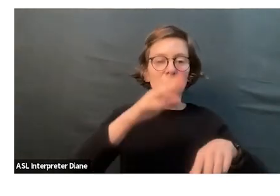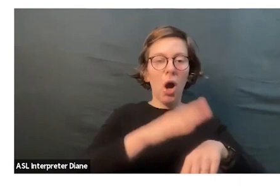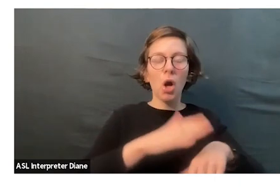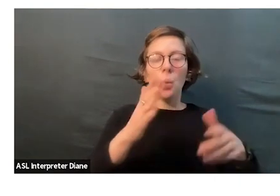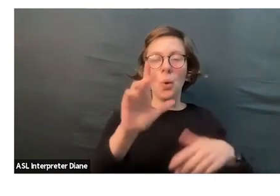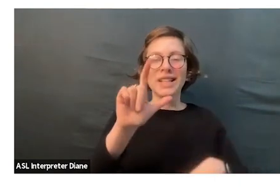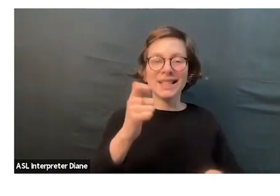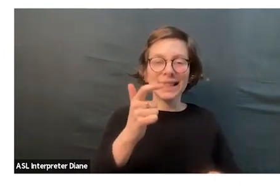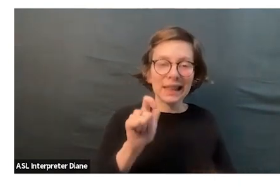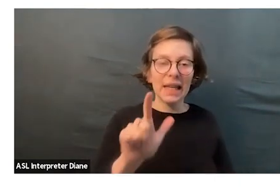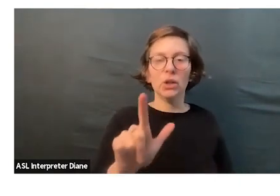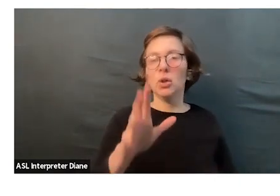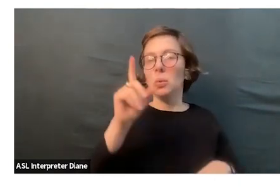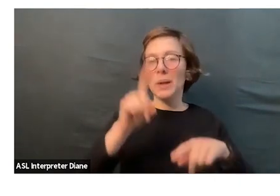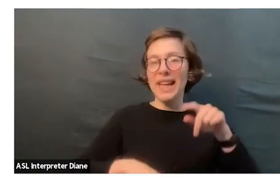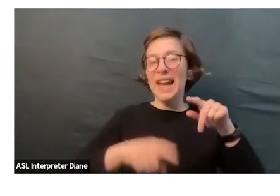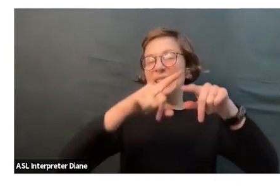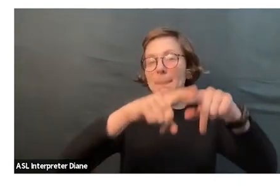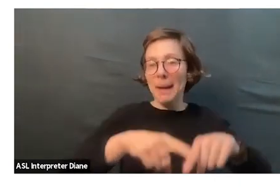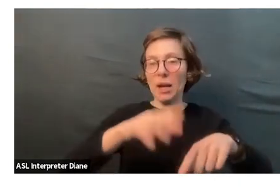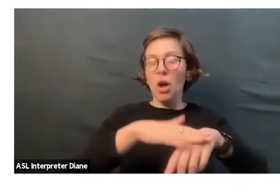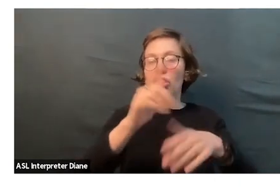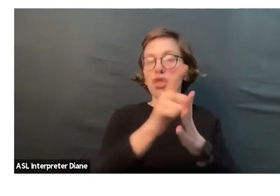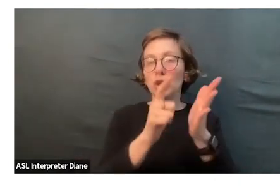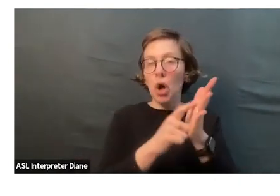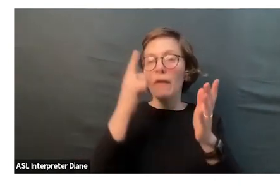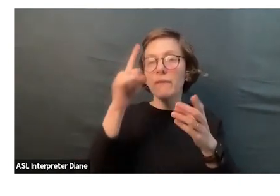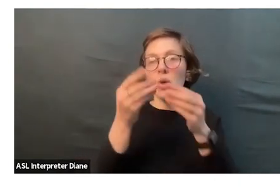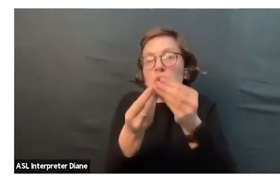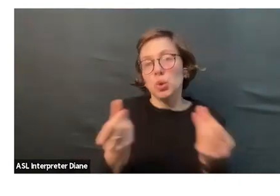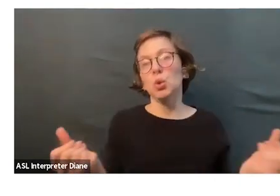wondering, suggestion for future classes. Would it be possible for the